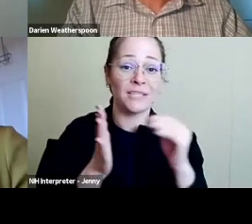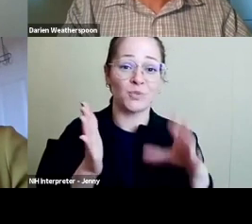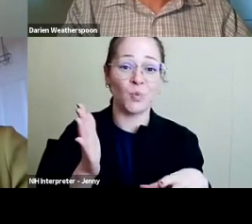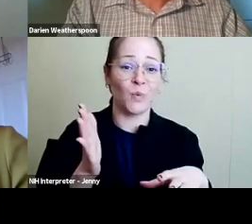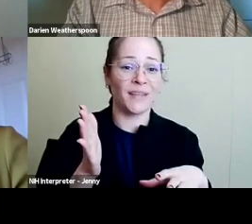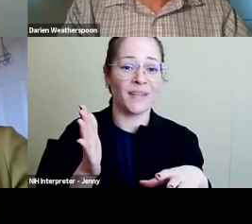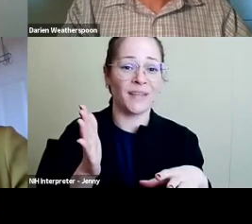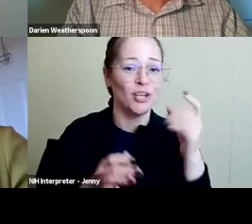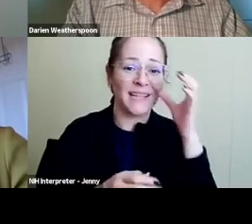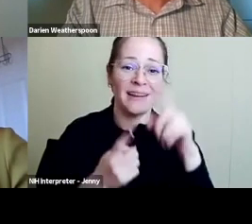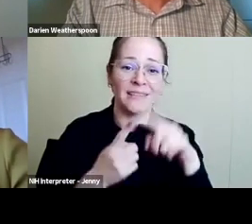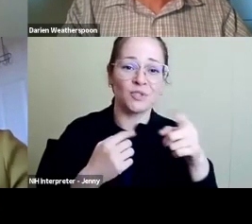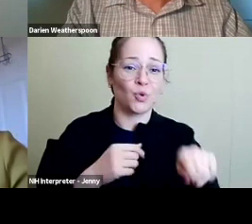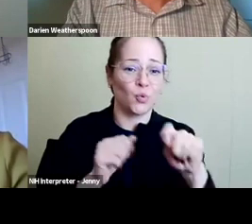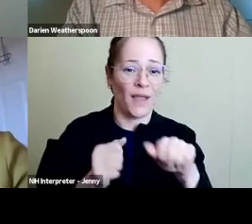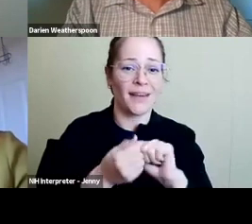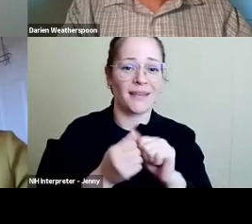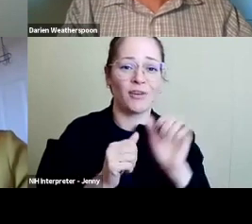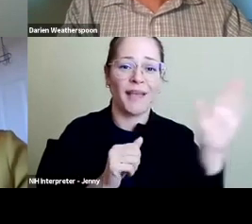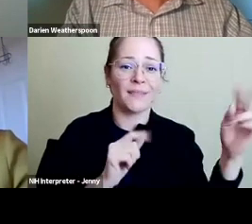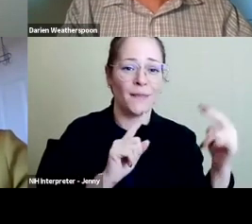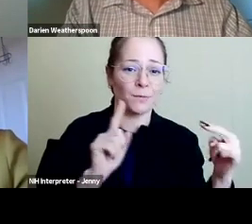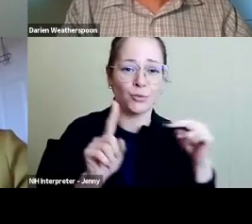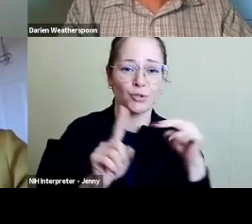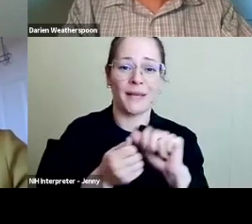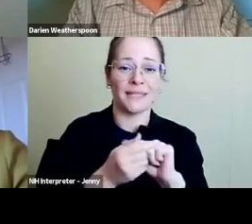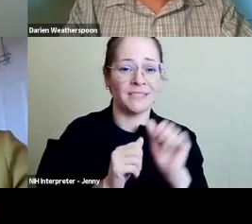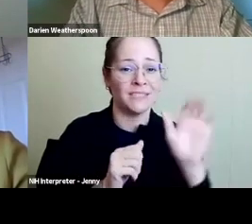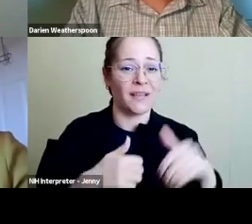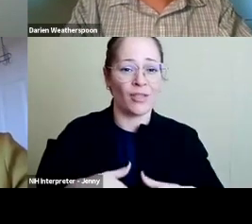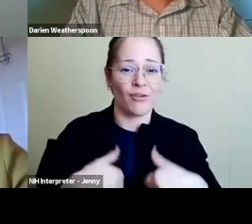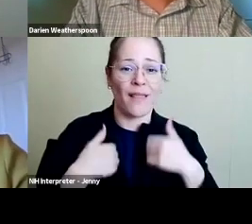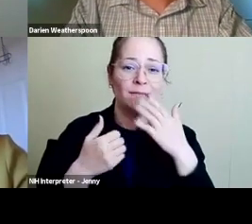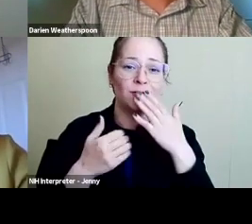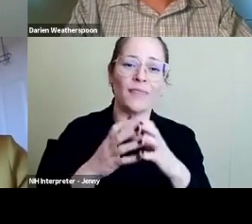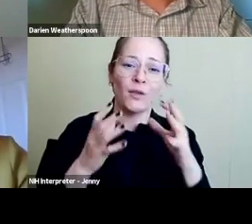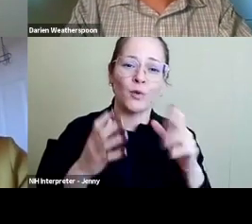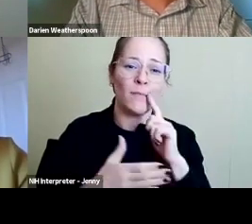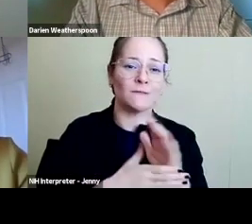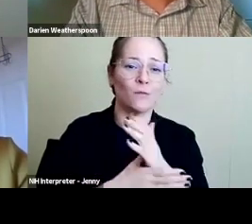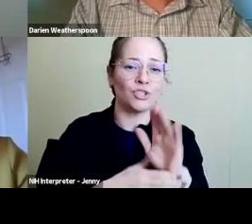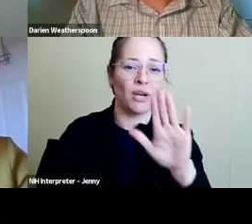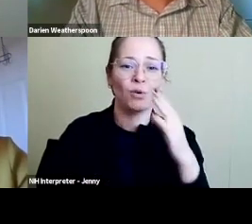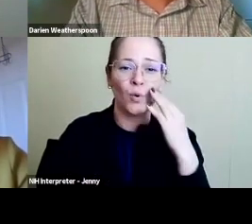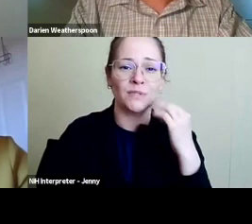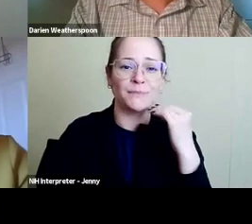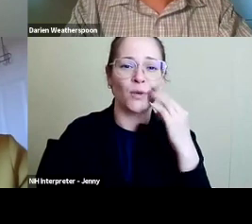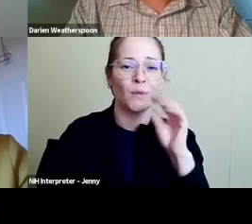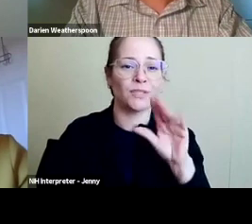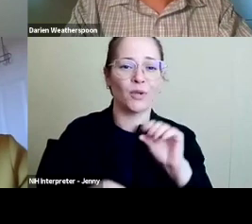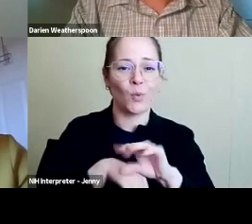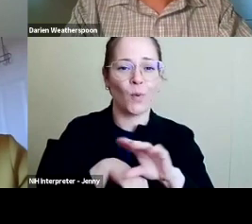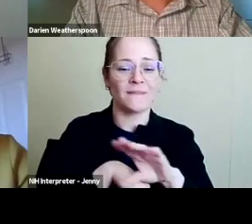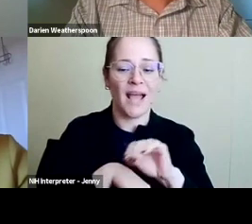you can change their perspective and change their lives. So thank you so much for sharing your experience and your advice. Just